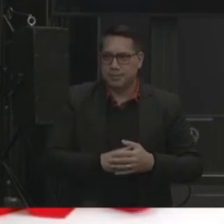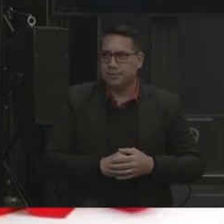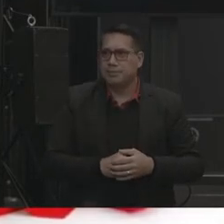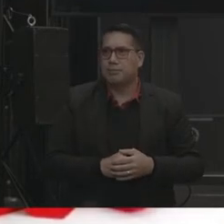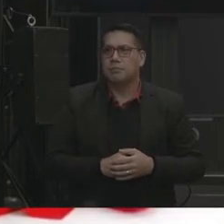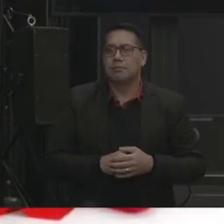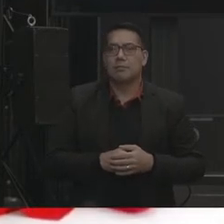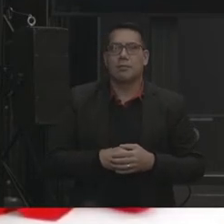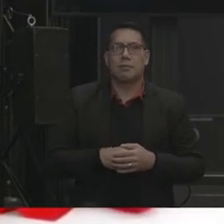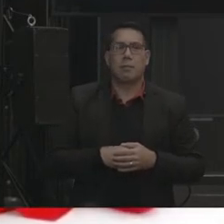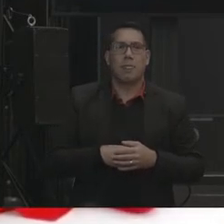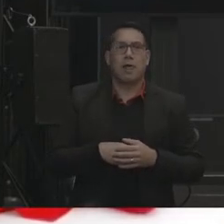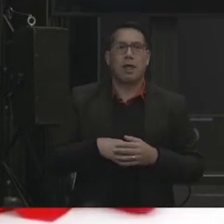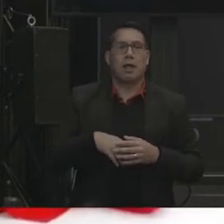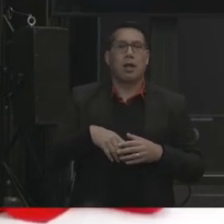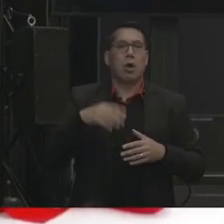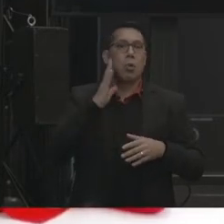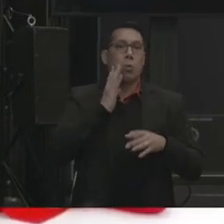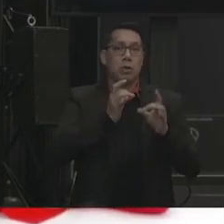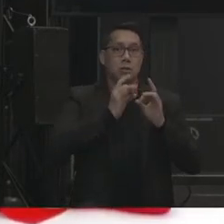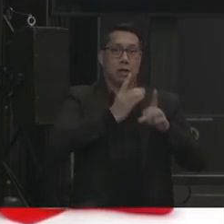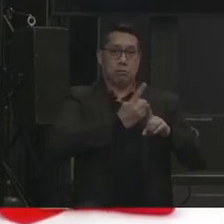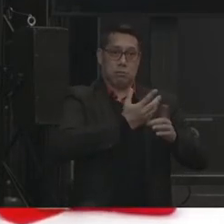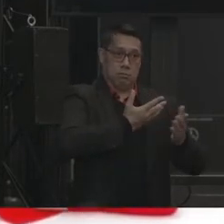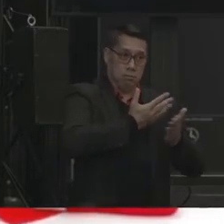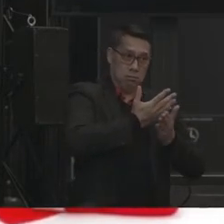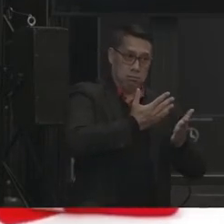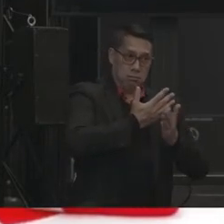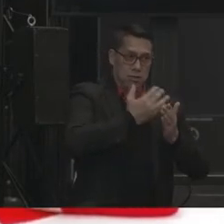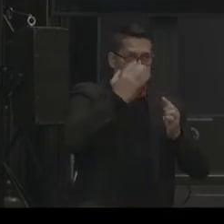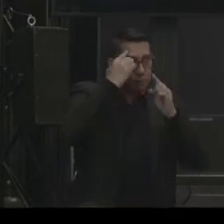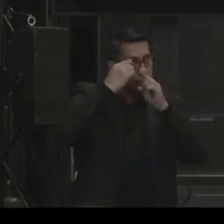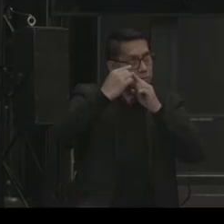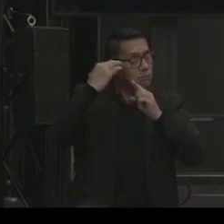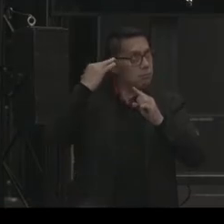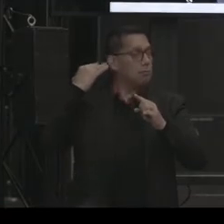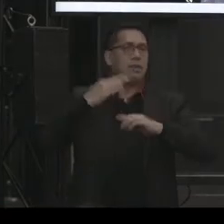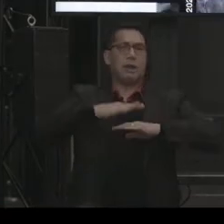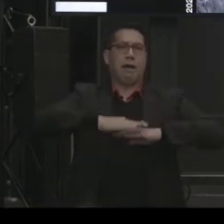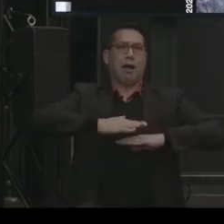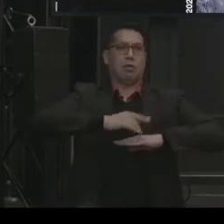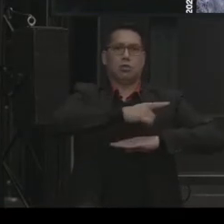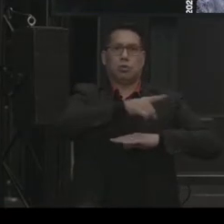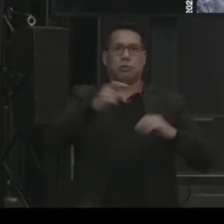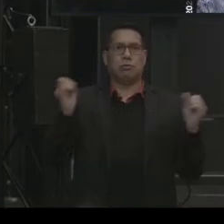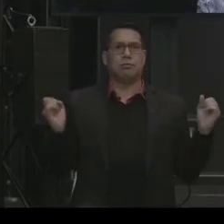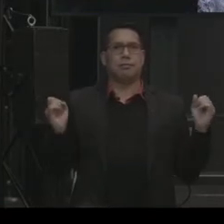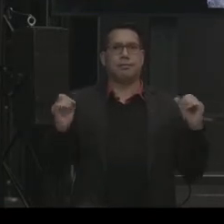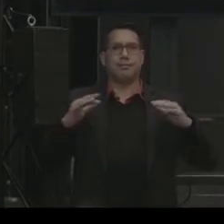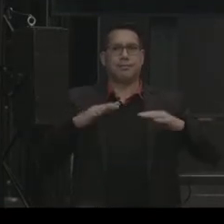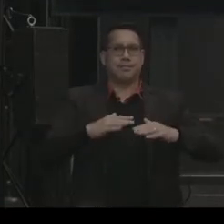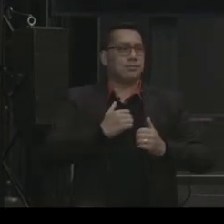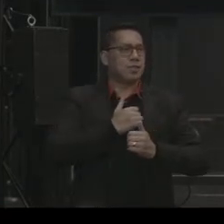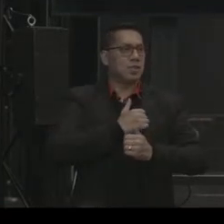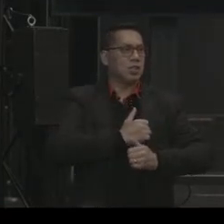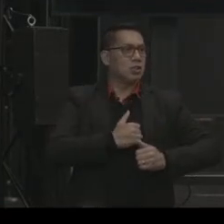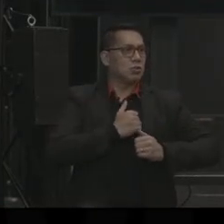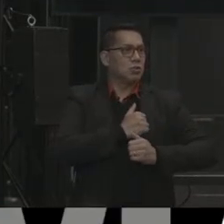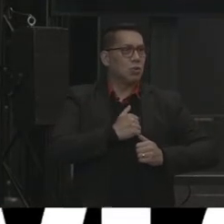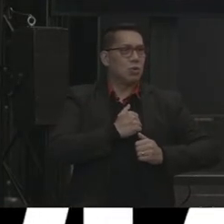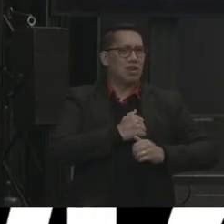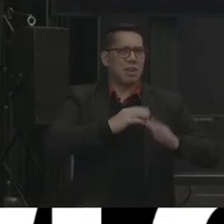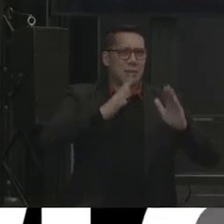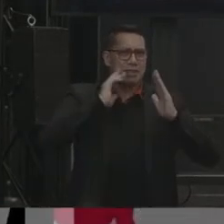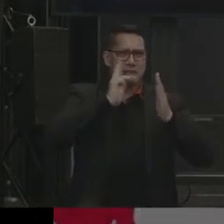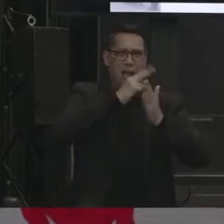as we kick off the conversation, reflect on the lands on which we gather and enjoy all of this amazing art